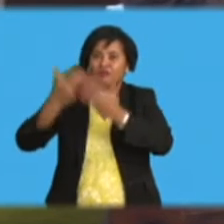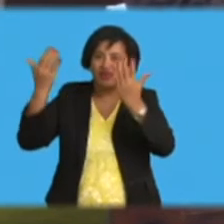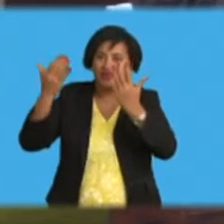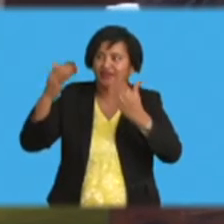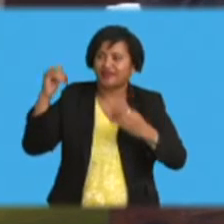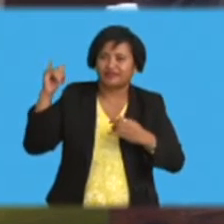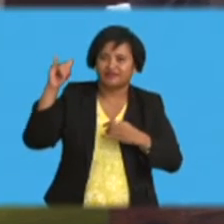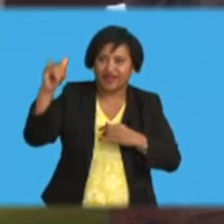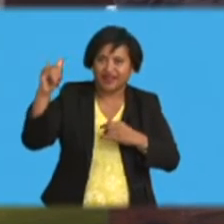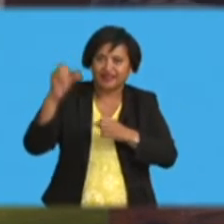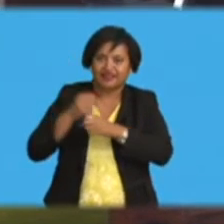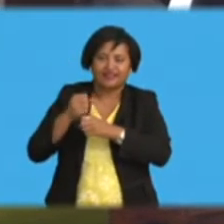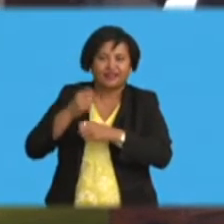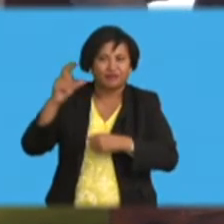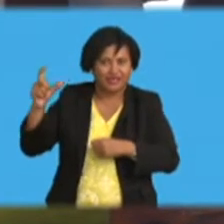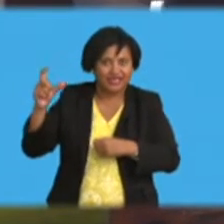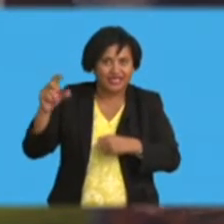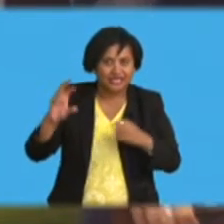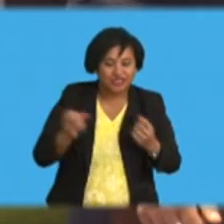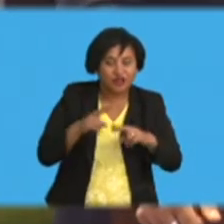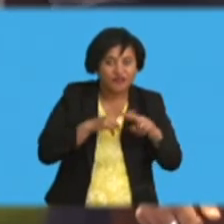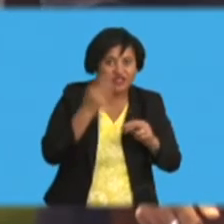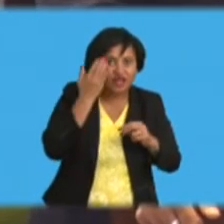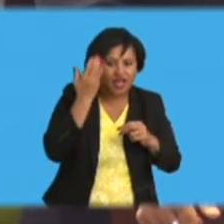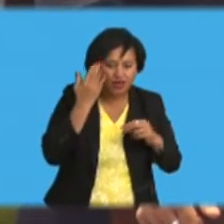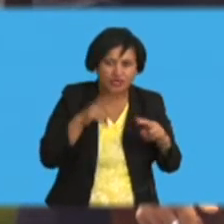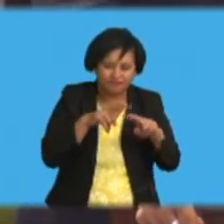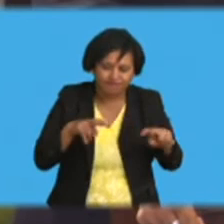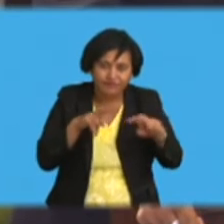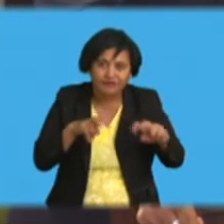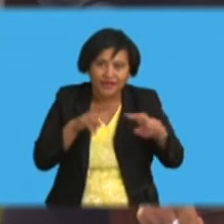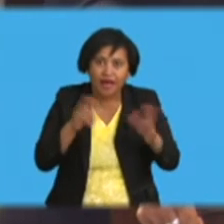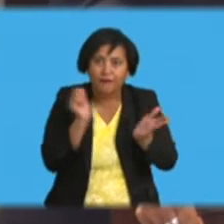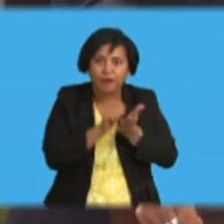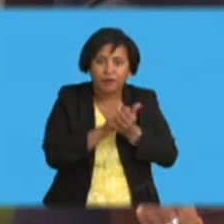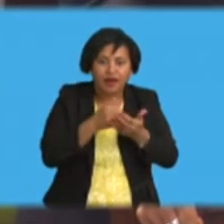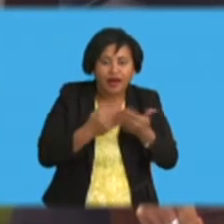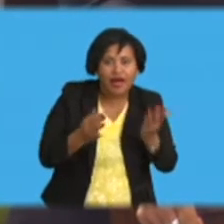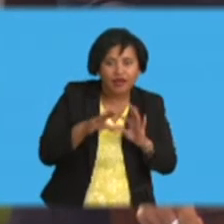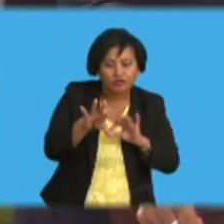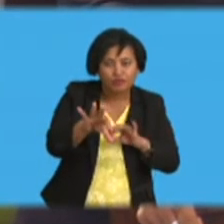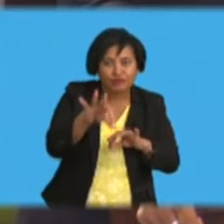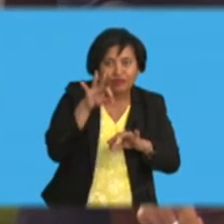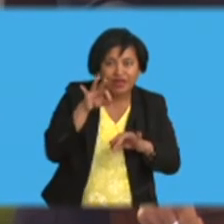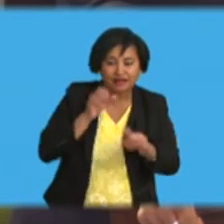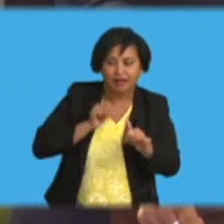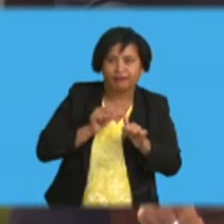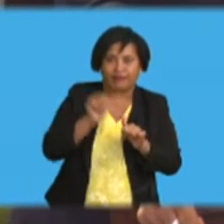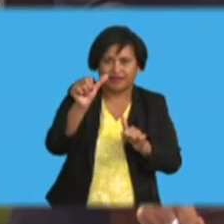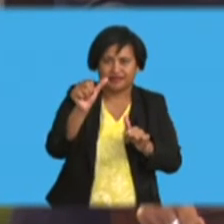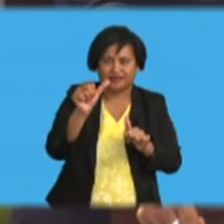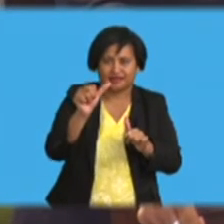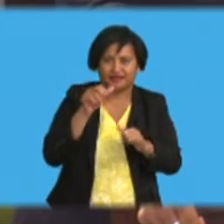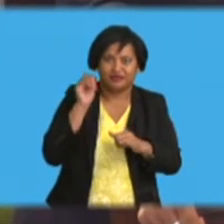followed a rigorous, thorough and transparent process to evaluate, select and negotiate the optimum solution for its